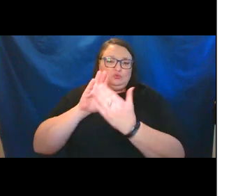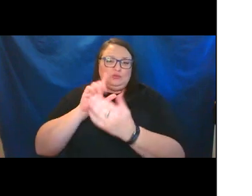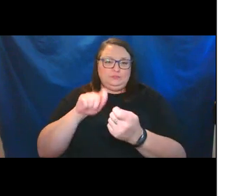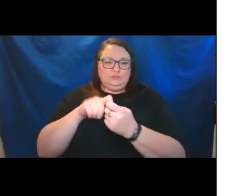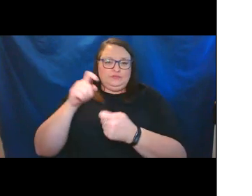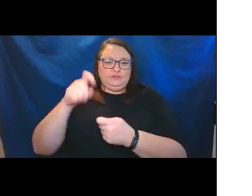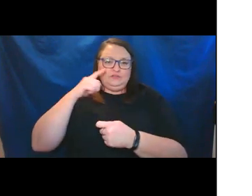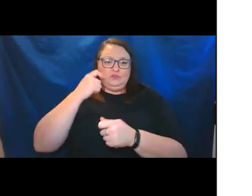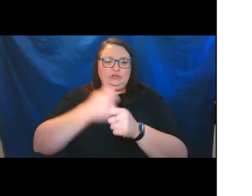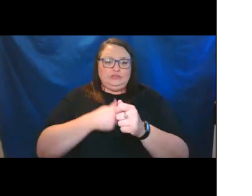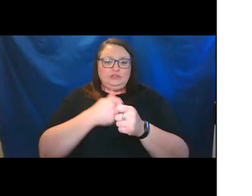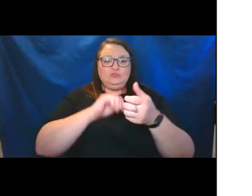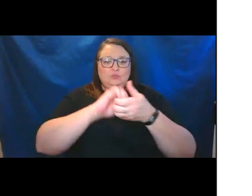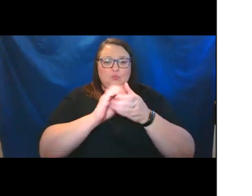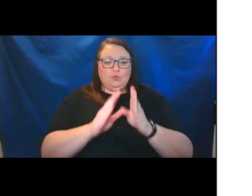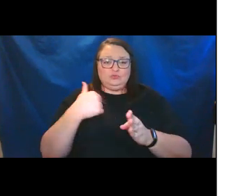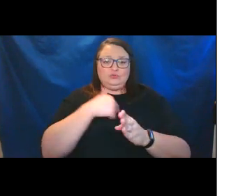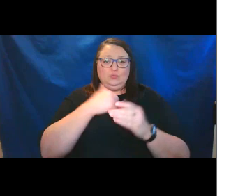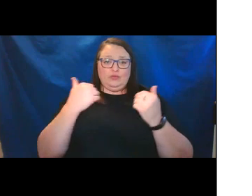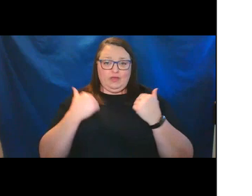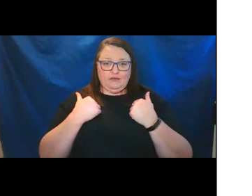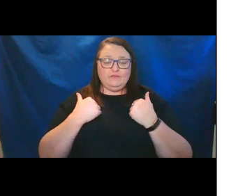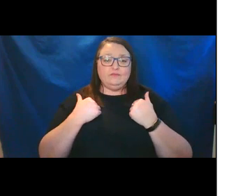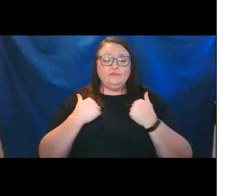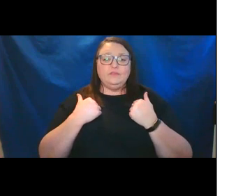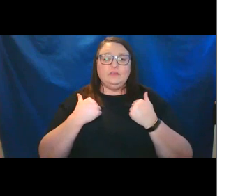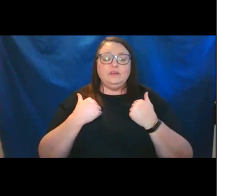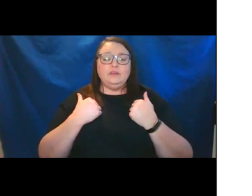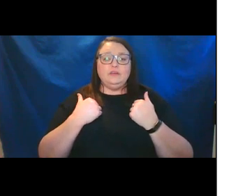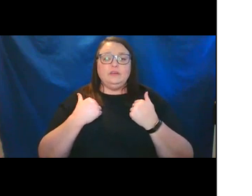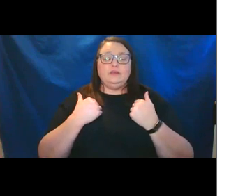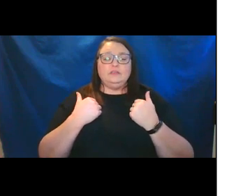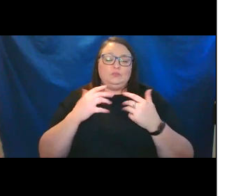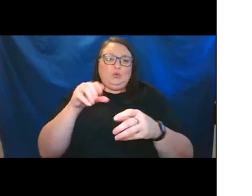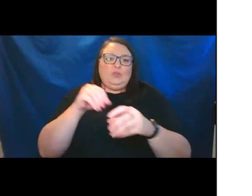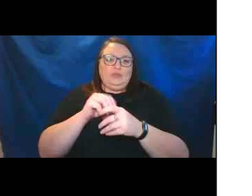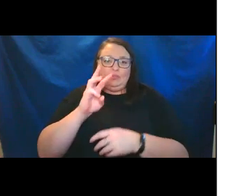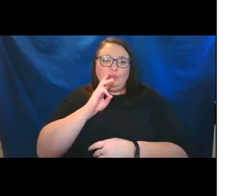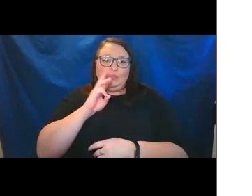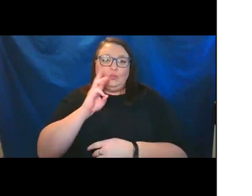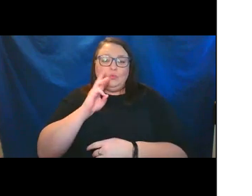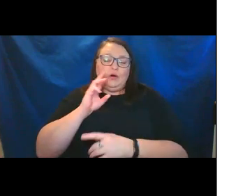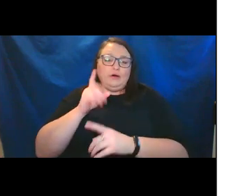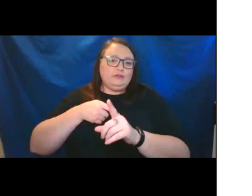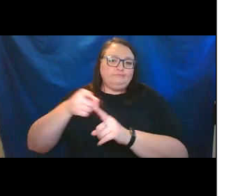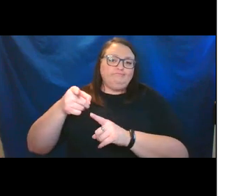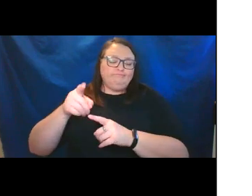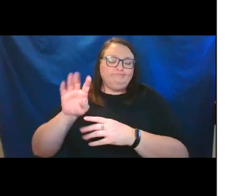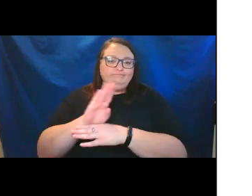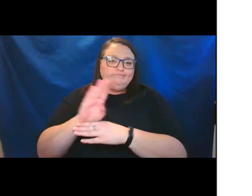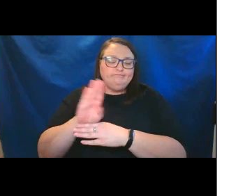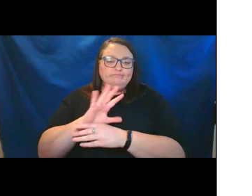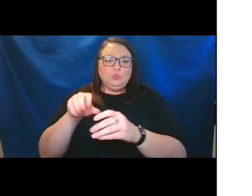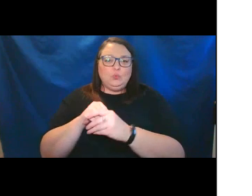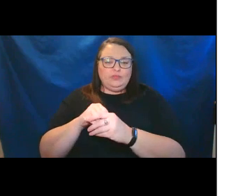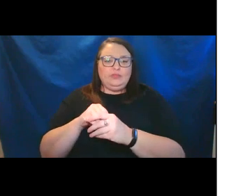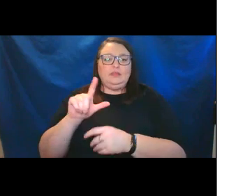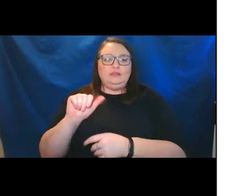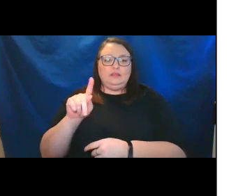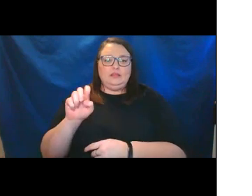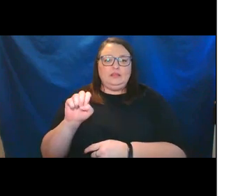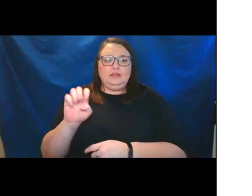partners we have within this, that are within this water industry realm of the Lake Erie